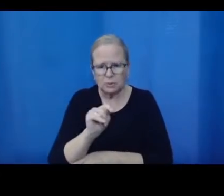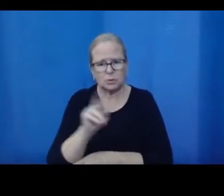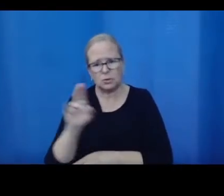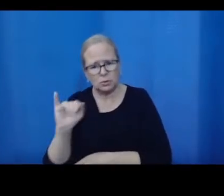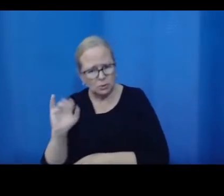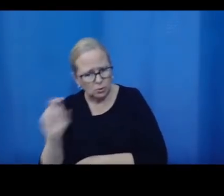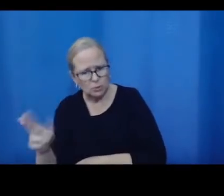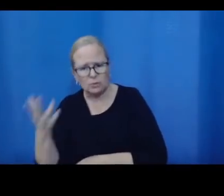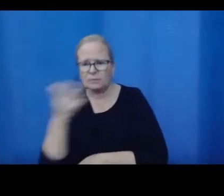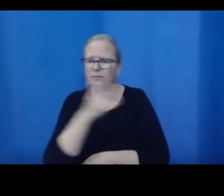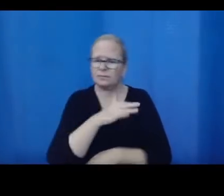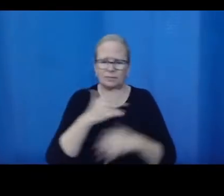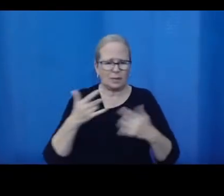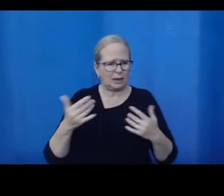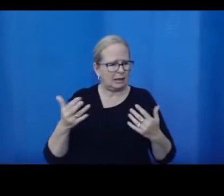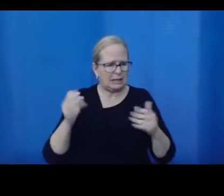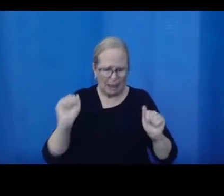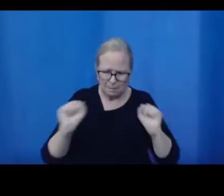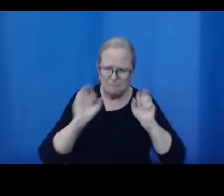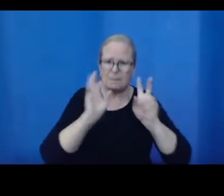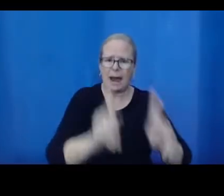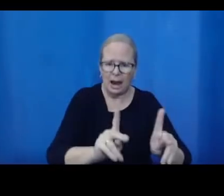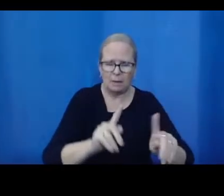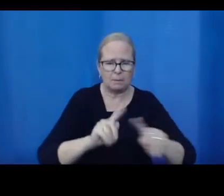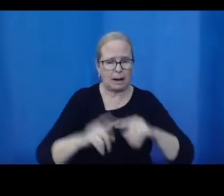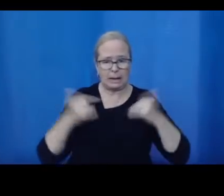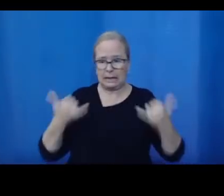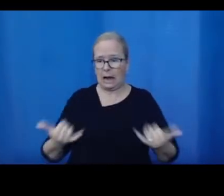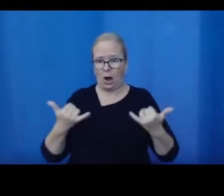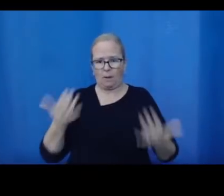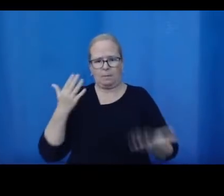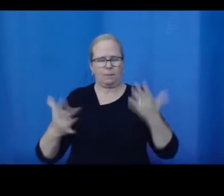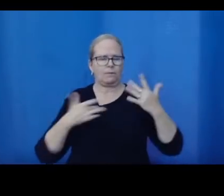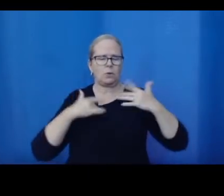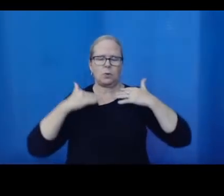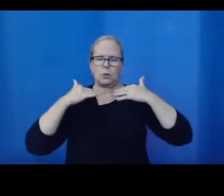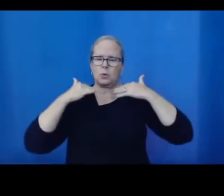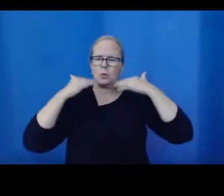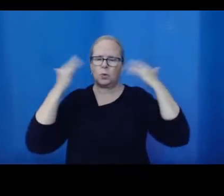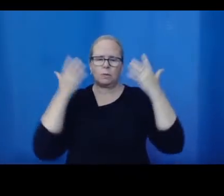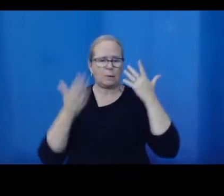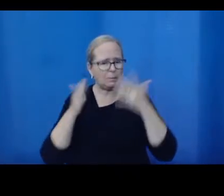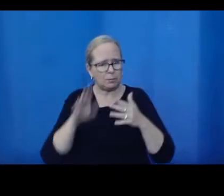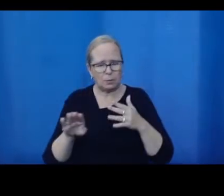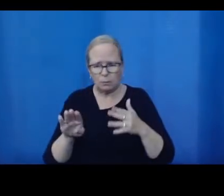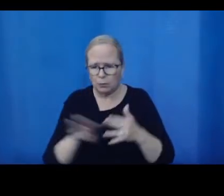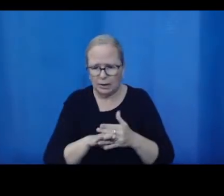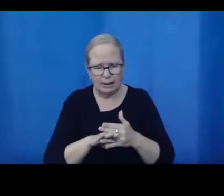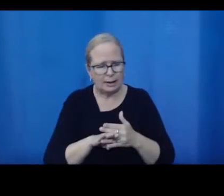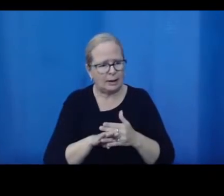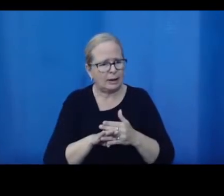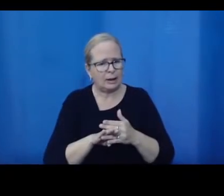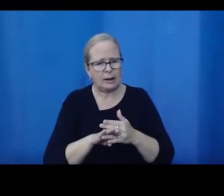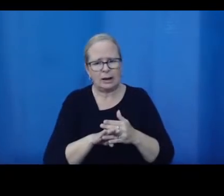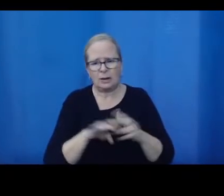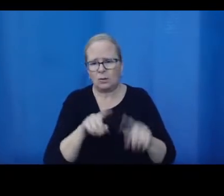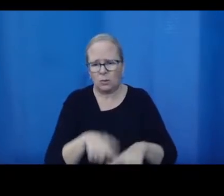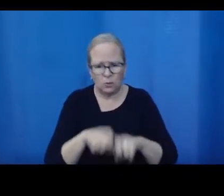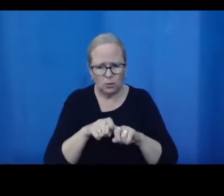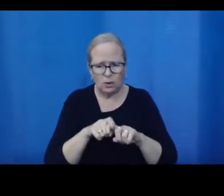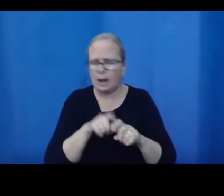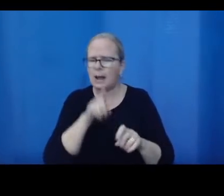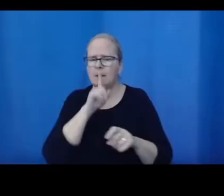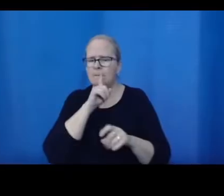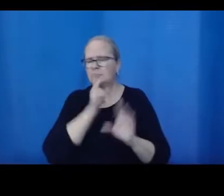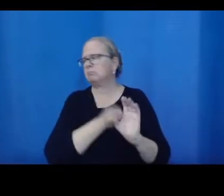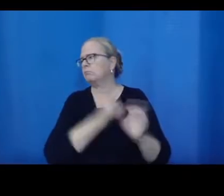this moment. But that doesn't mean that it's permanent. Nothing is permanent. Like life is such that no matter what we're going through, we're passing through